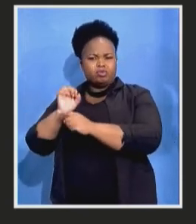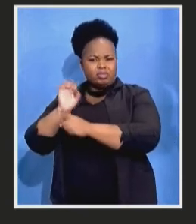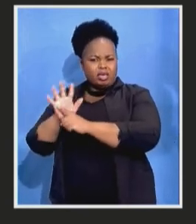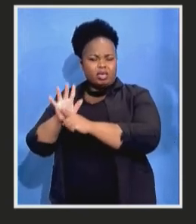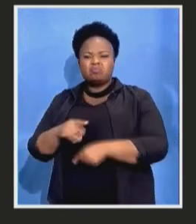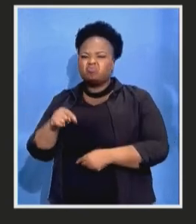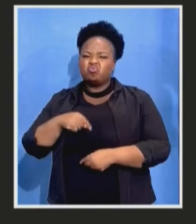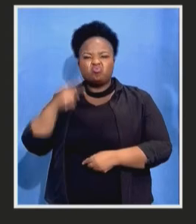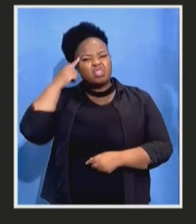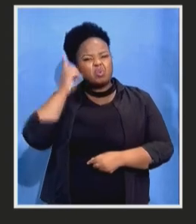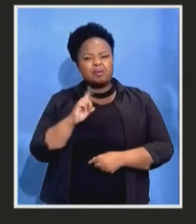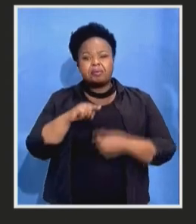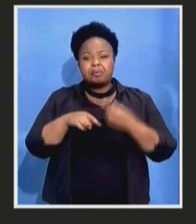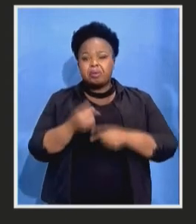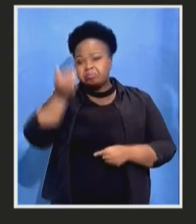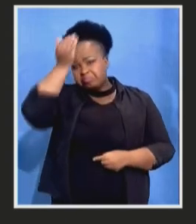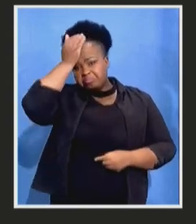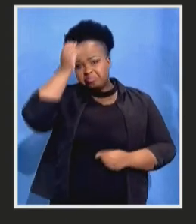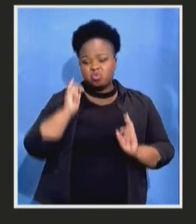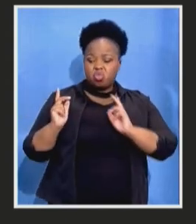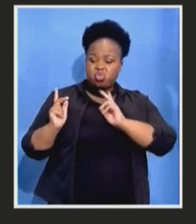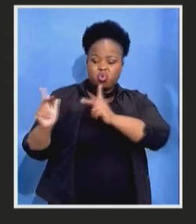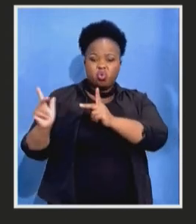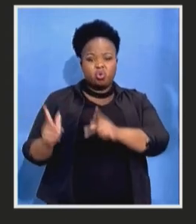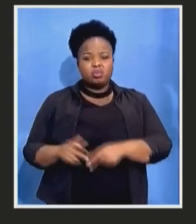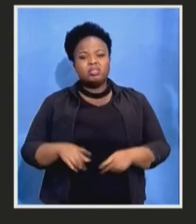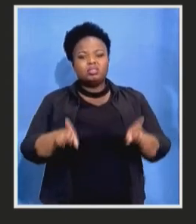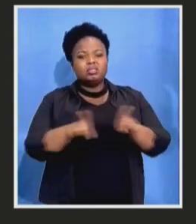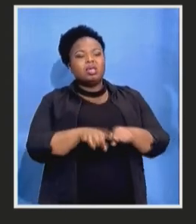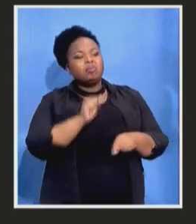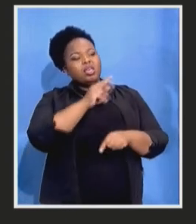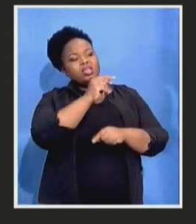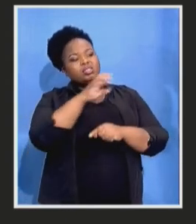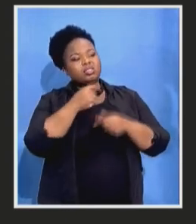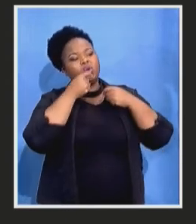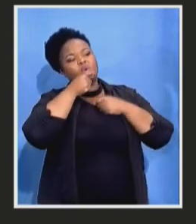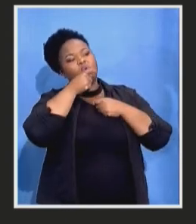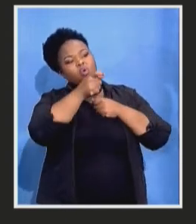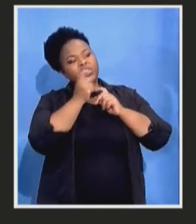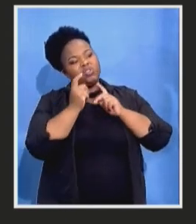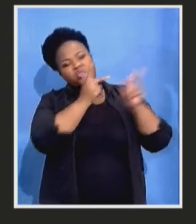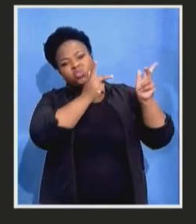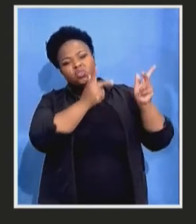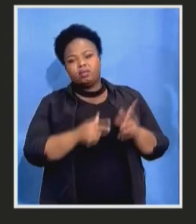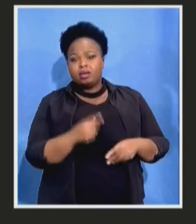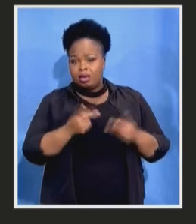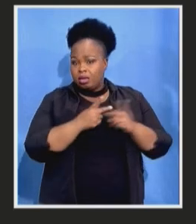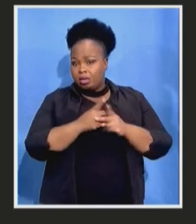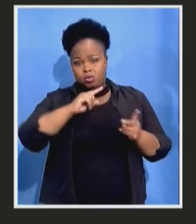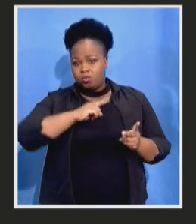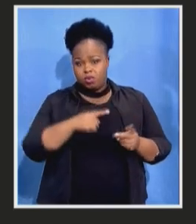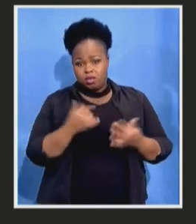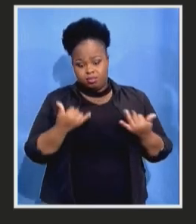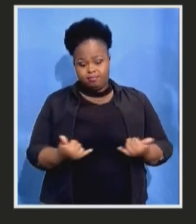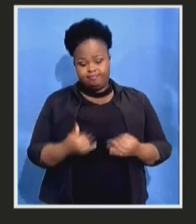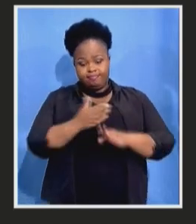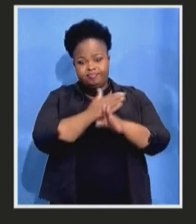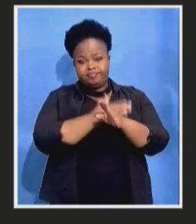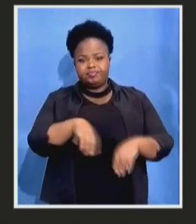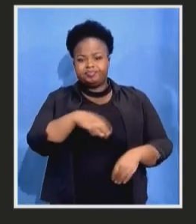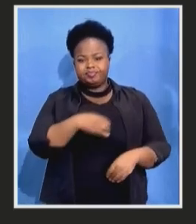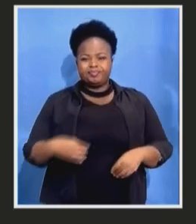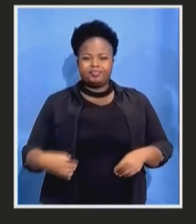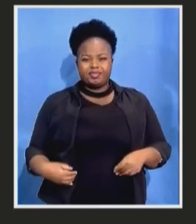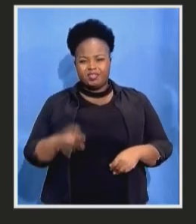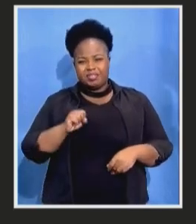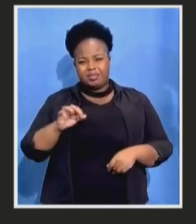the very same State Capture Commission of Inquiry, which he instituted as the former president of the Republic of South Africa? And he chose